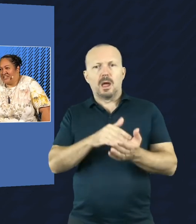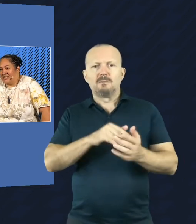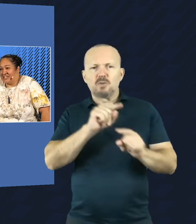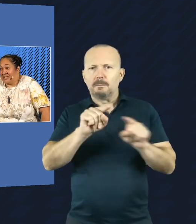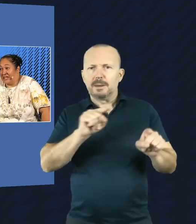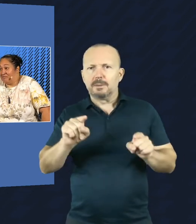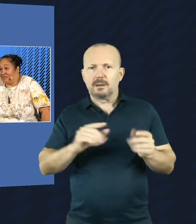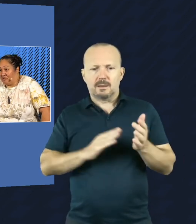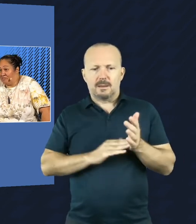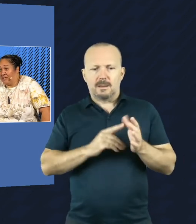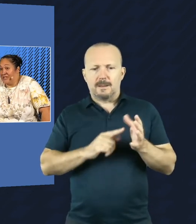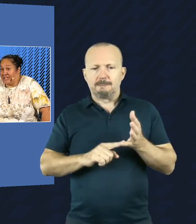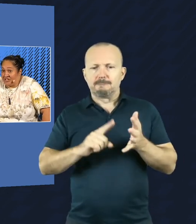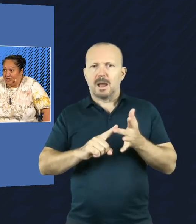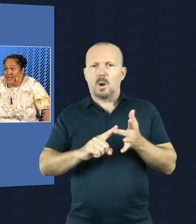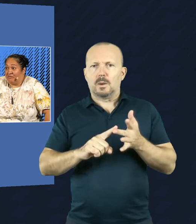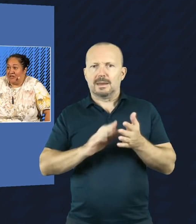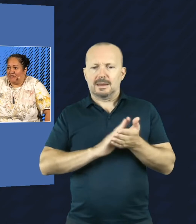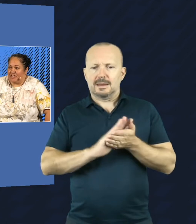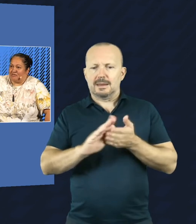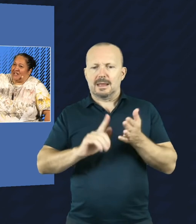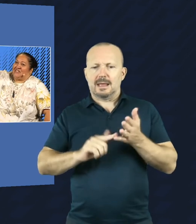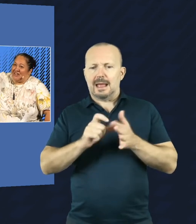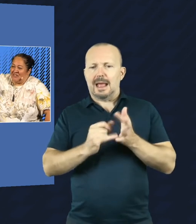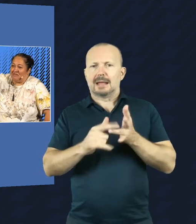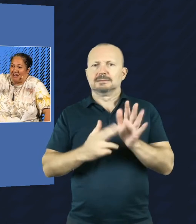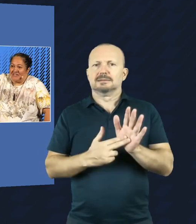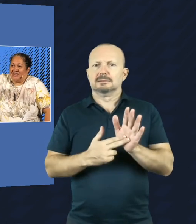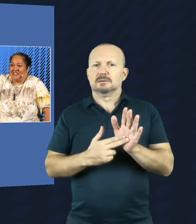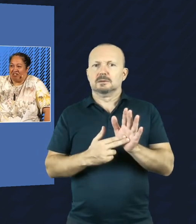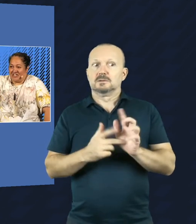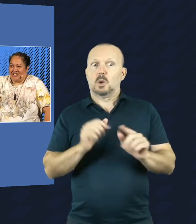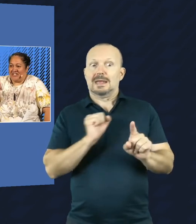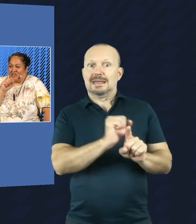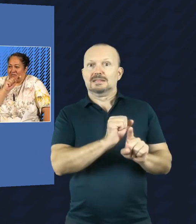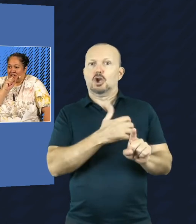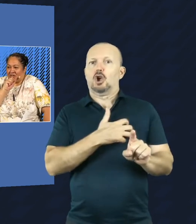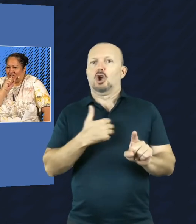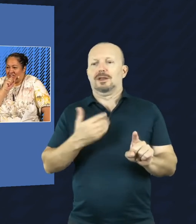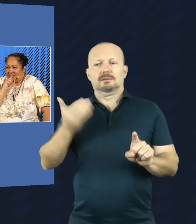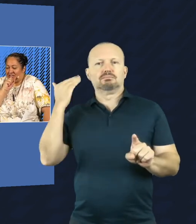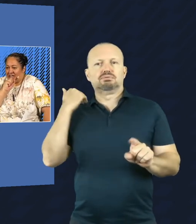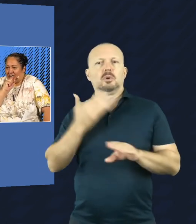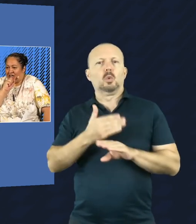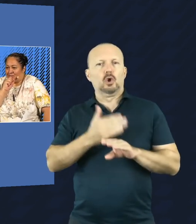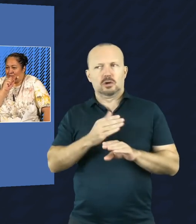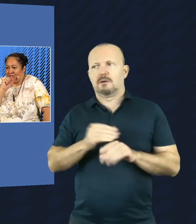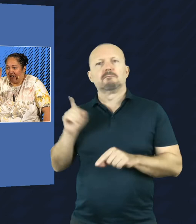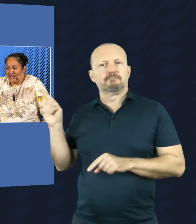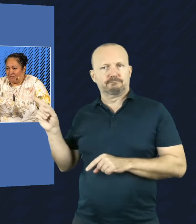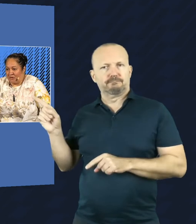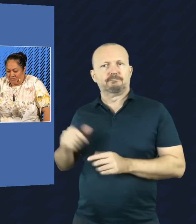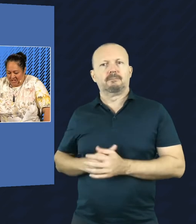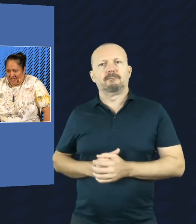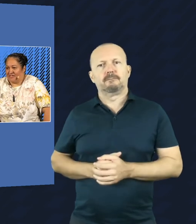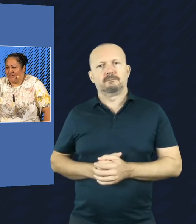these tikanga actually come from his earlier work, which is my next slide over, but so just to give you a bit of context,